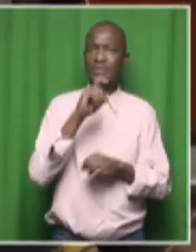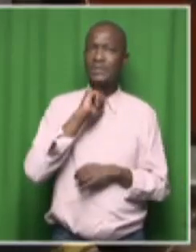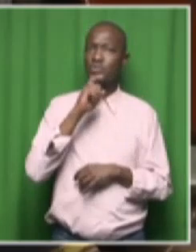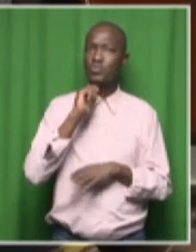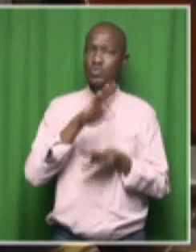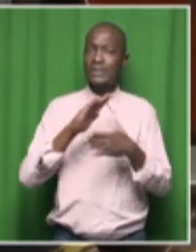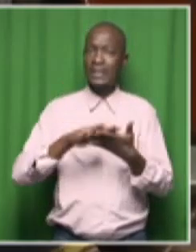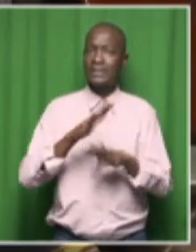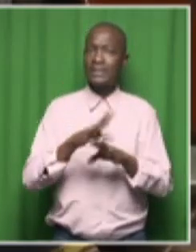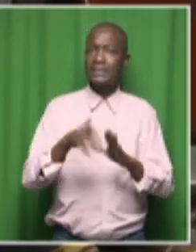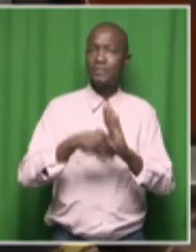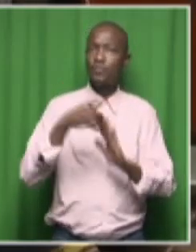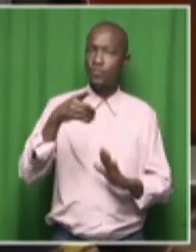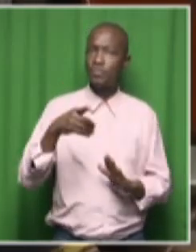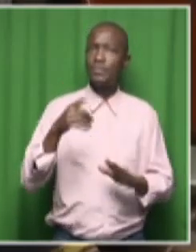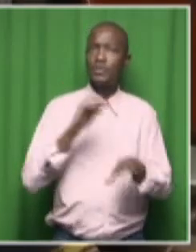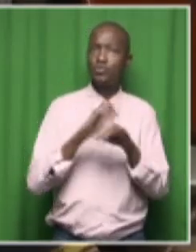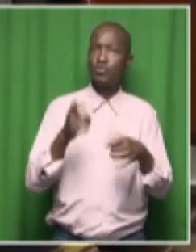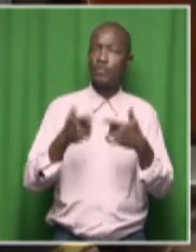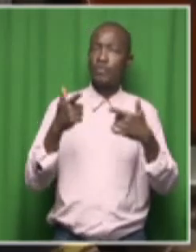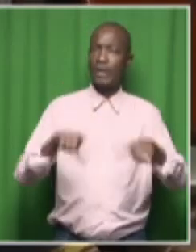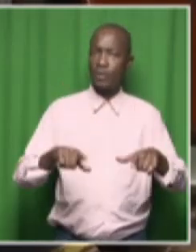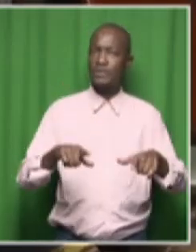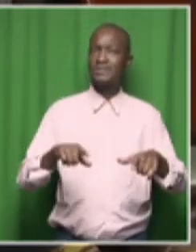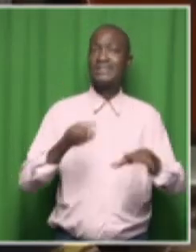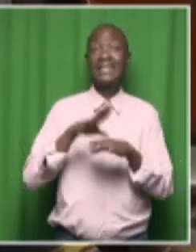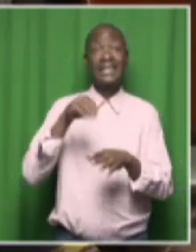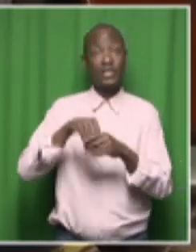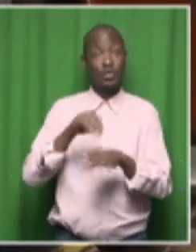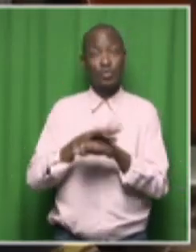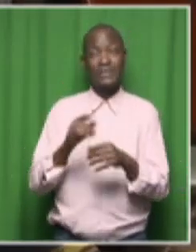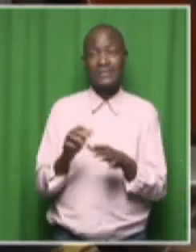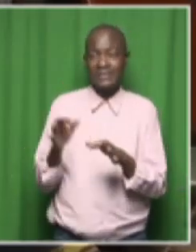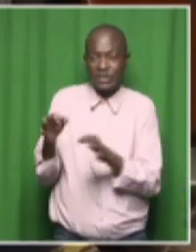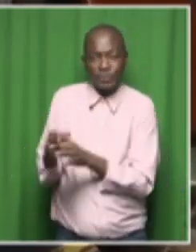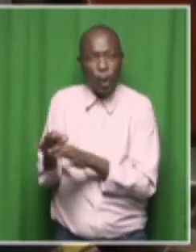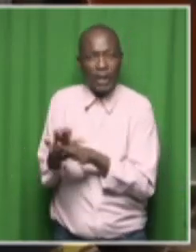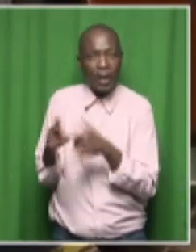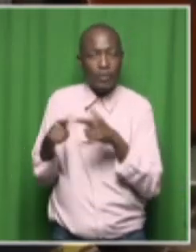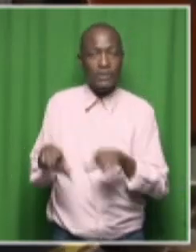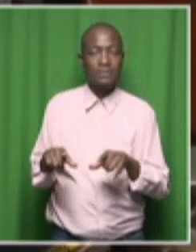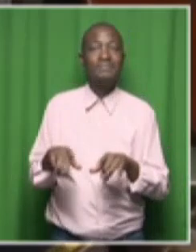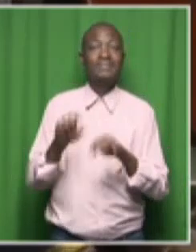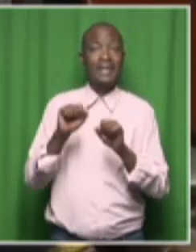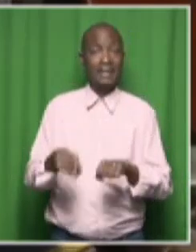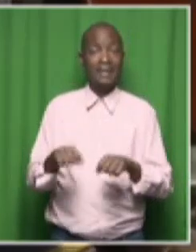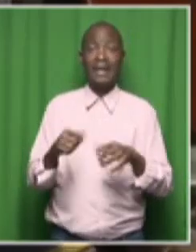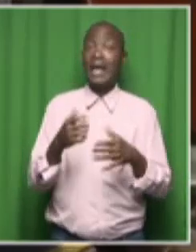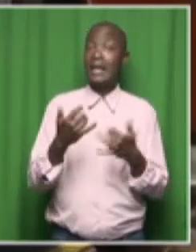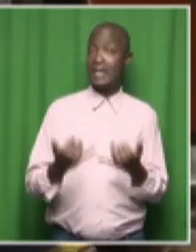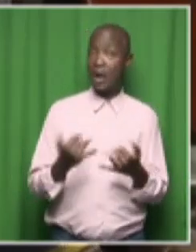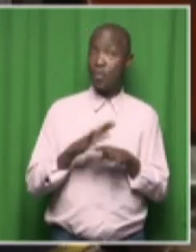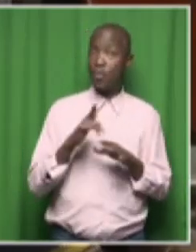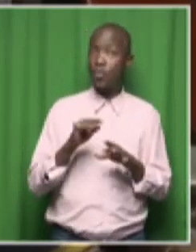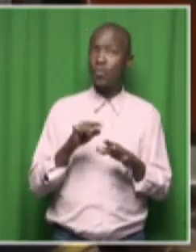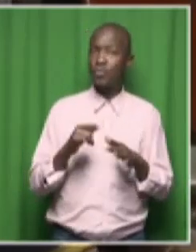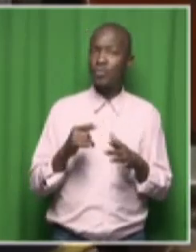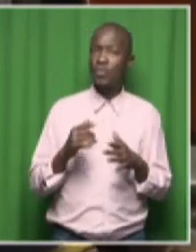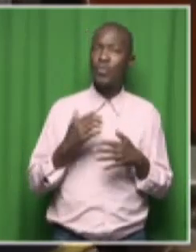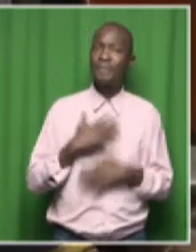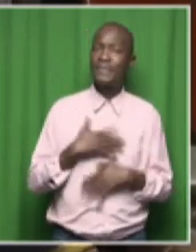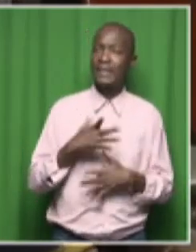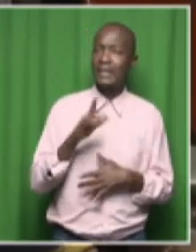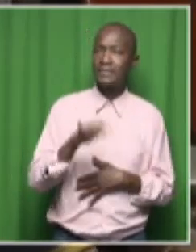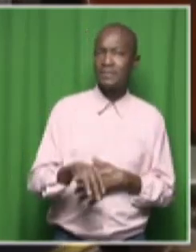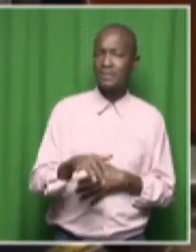the development of all languages, including minority languages, but we are at a point where we still